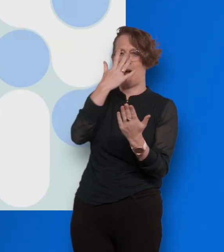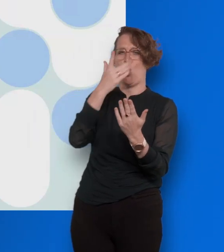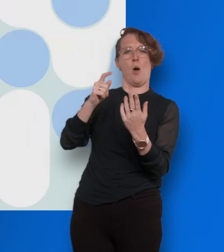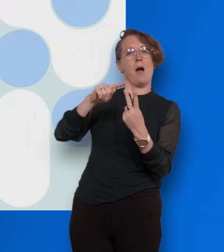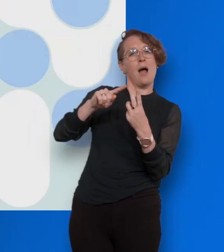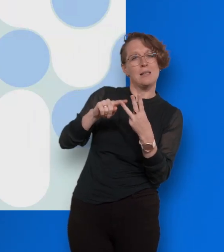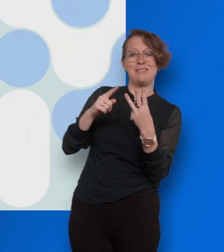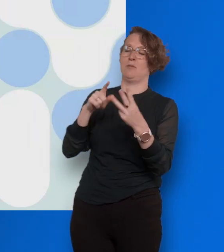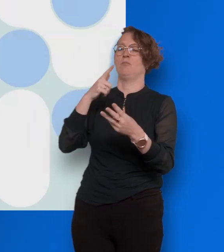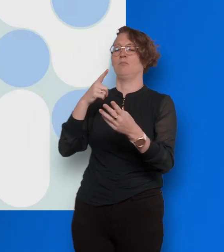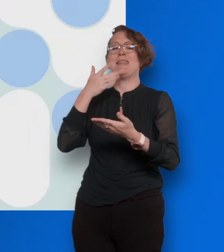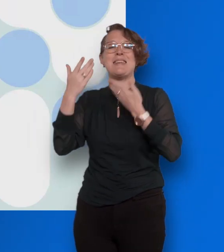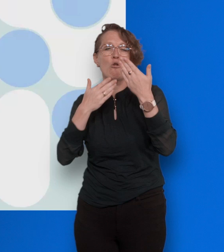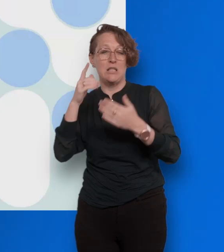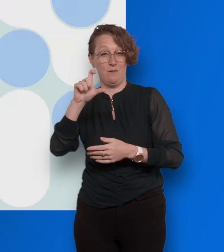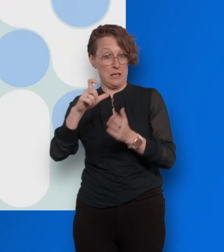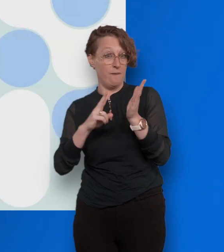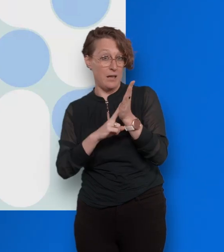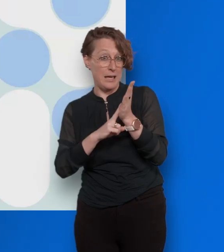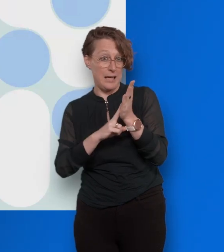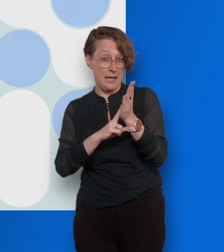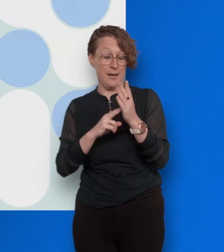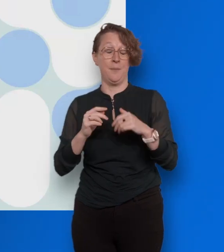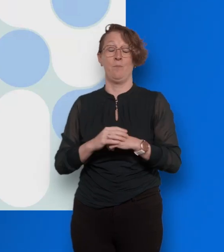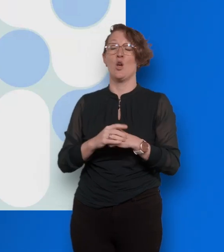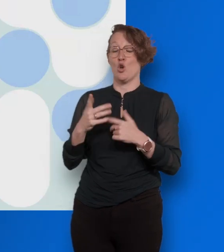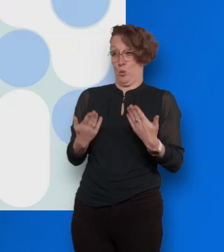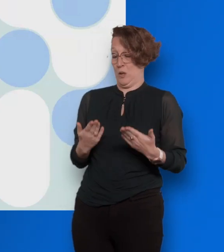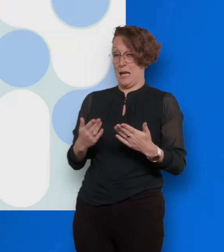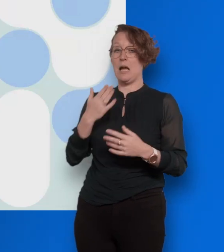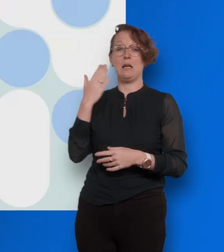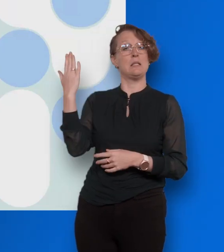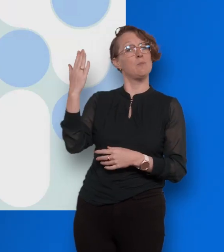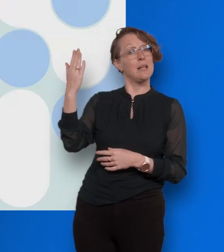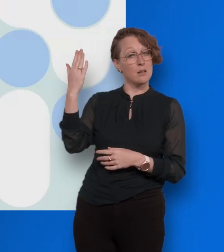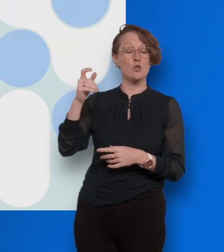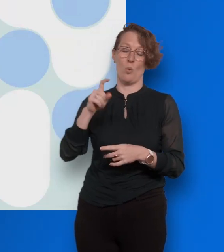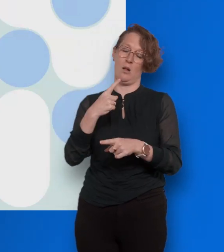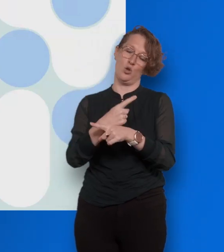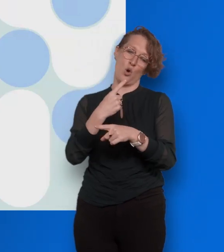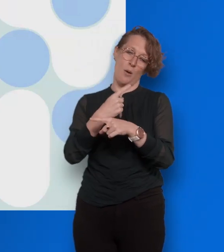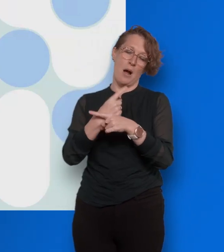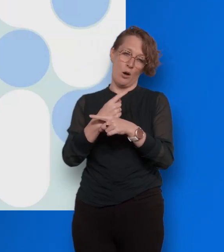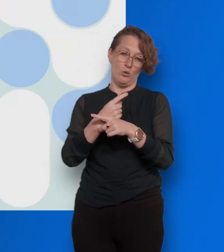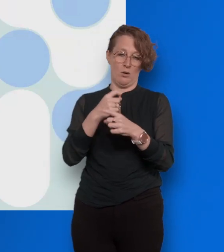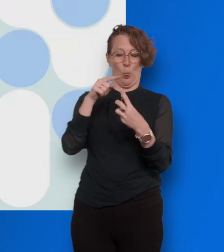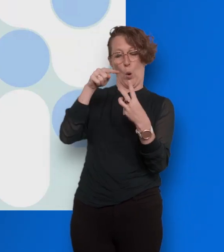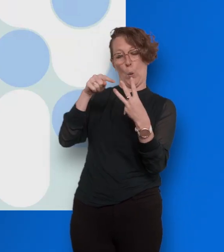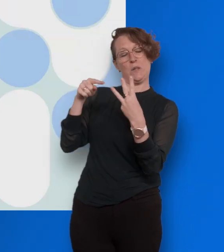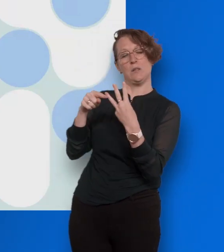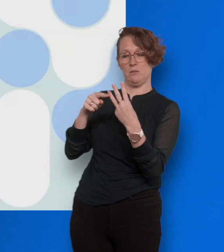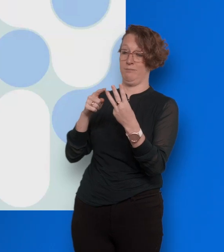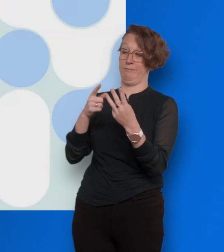as narrative CVs. So we've got speakers today who will talk about trials about these